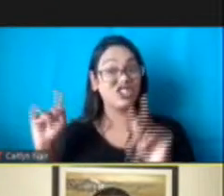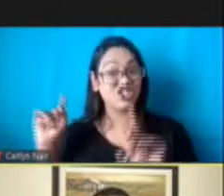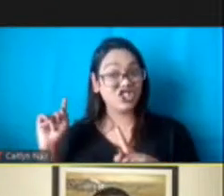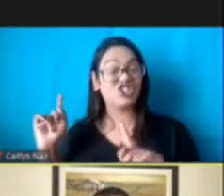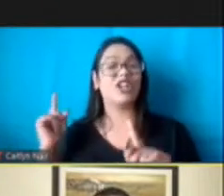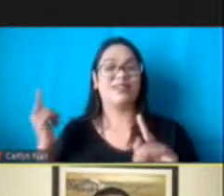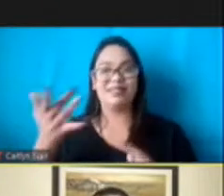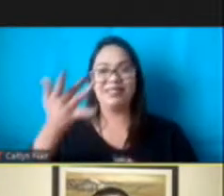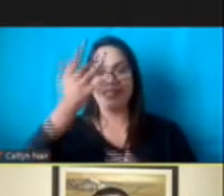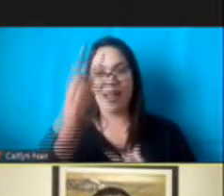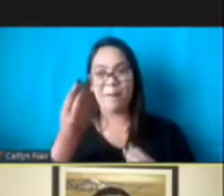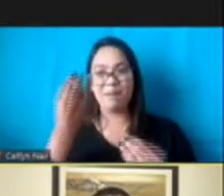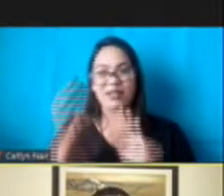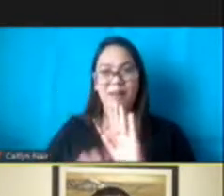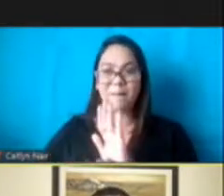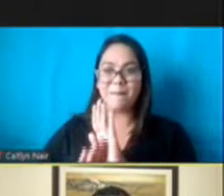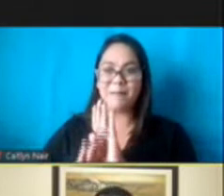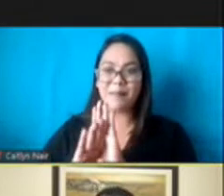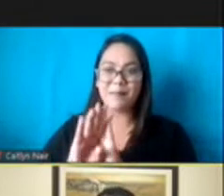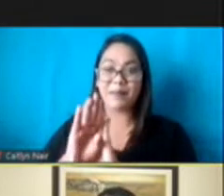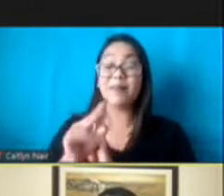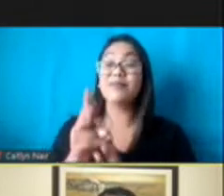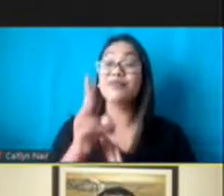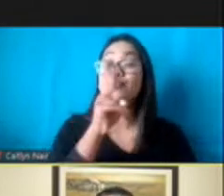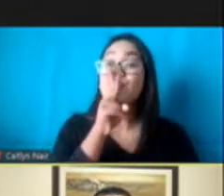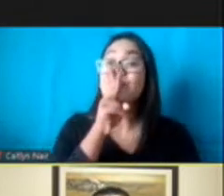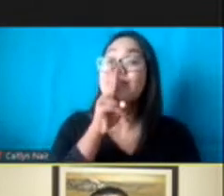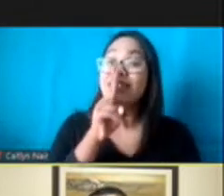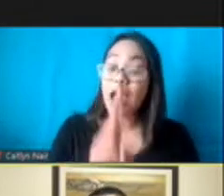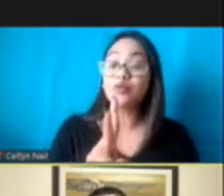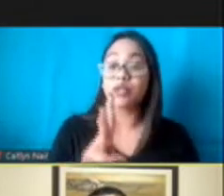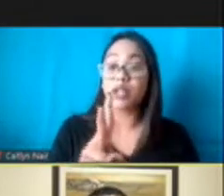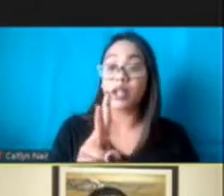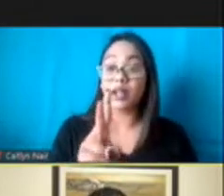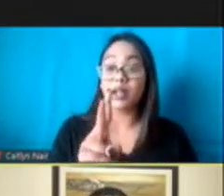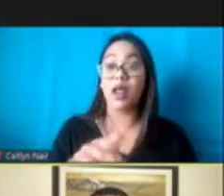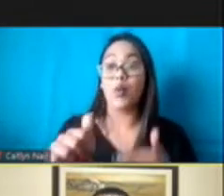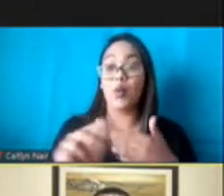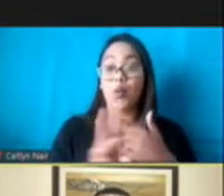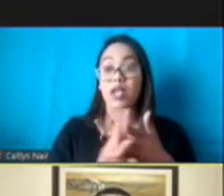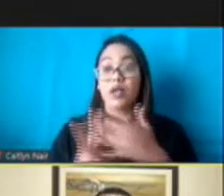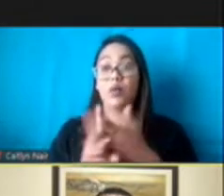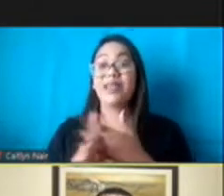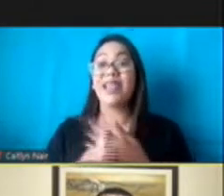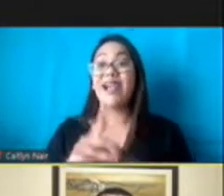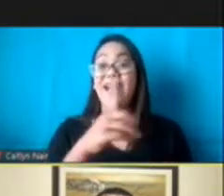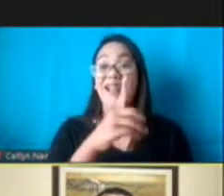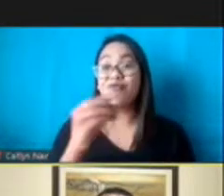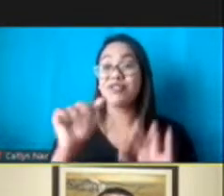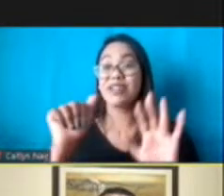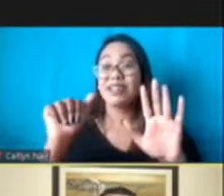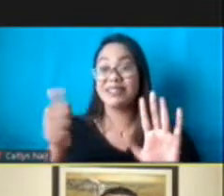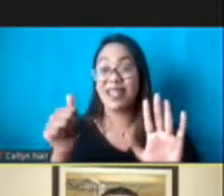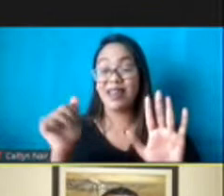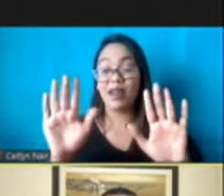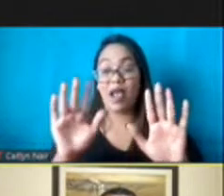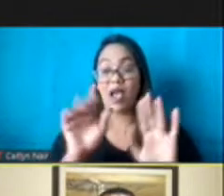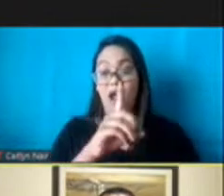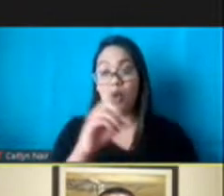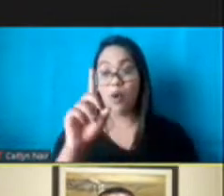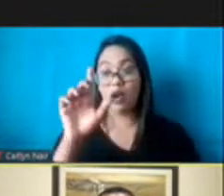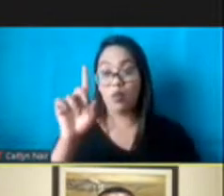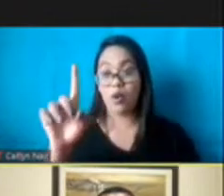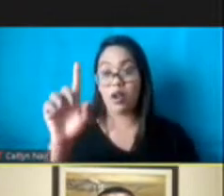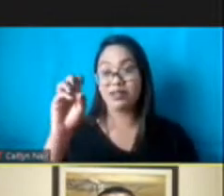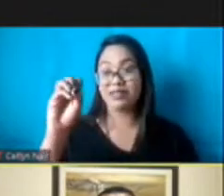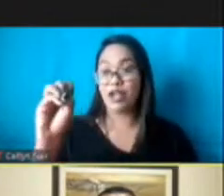this results in more than 2,000 admissions, more than 110 deaths, which puts an additional strain on hospitals